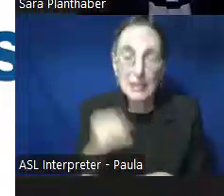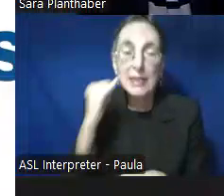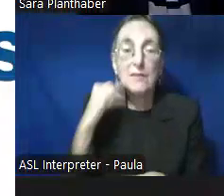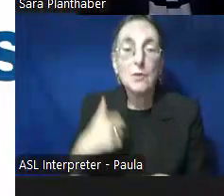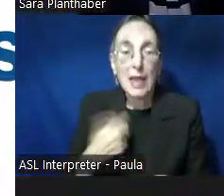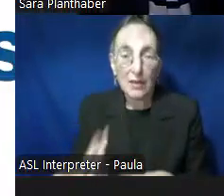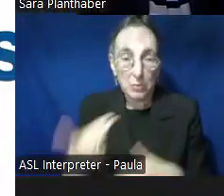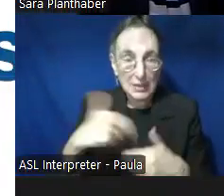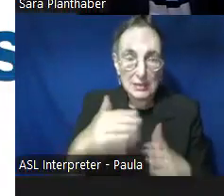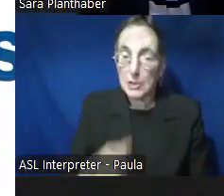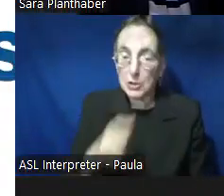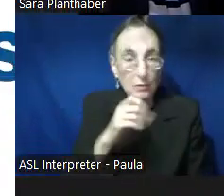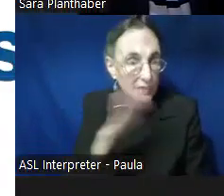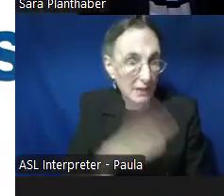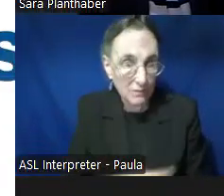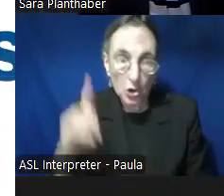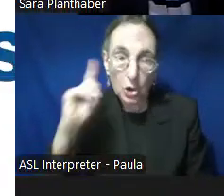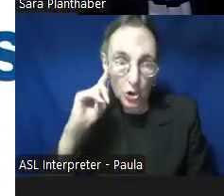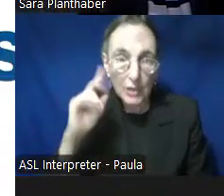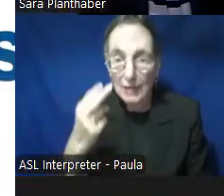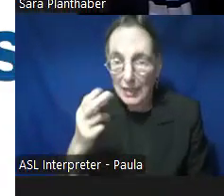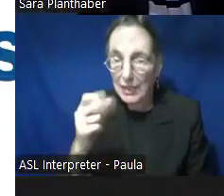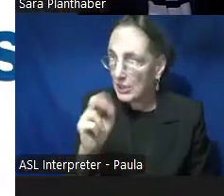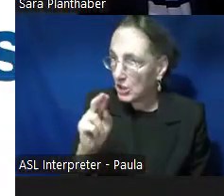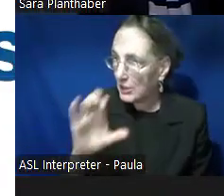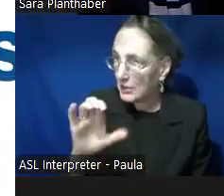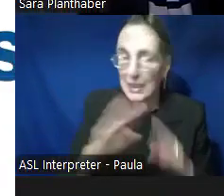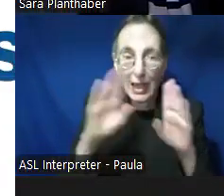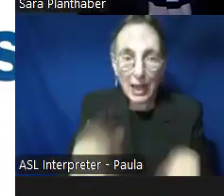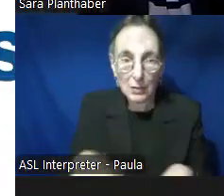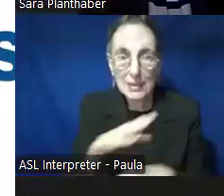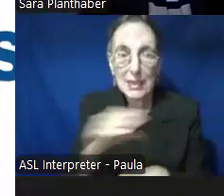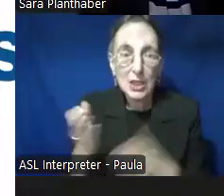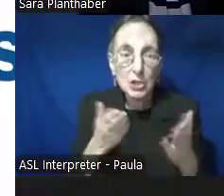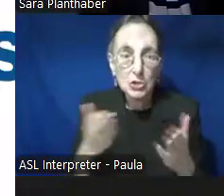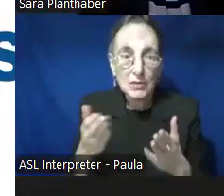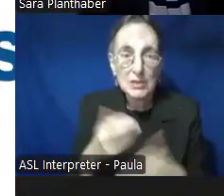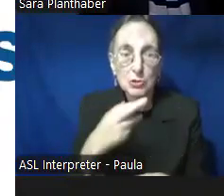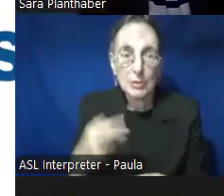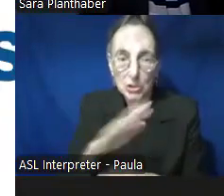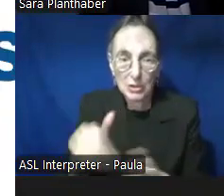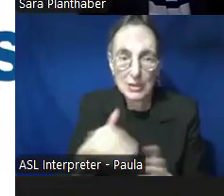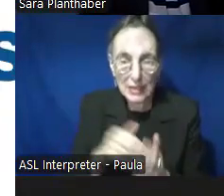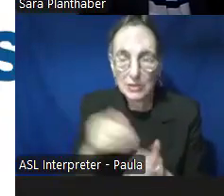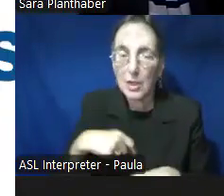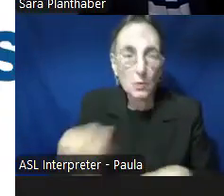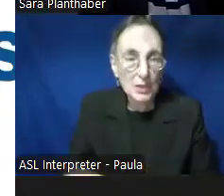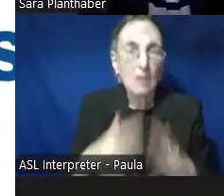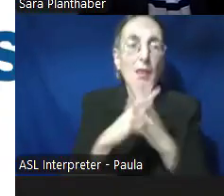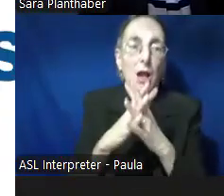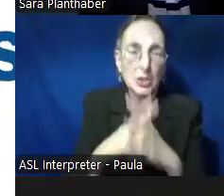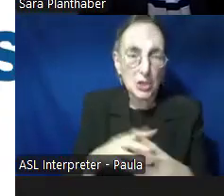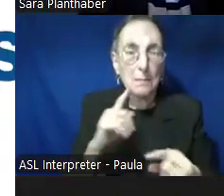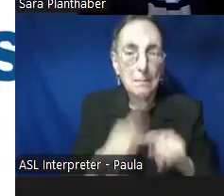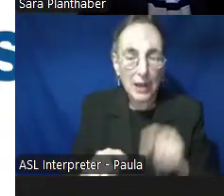heard about the Housing and Services Resource Center, the HSRC was launched by the U.S. Departments